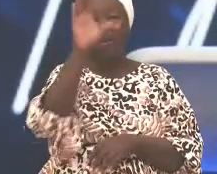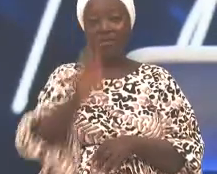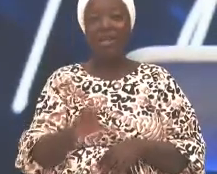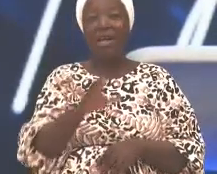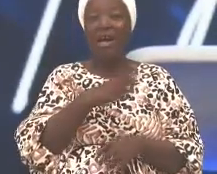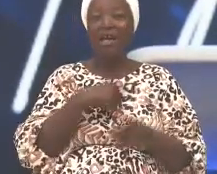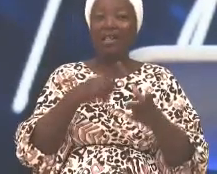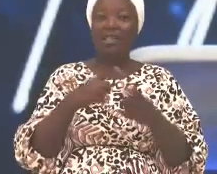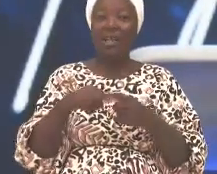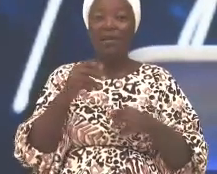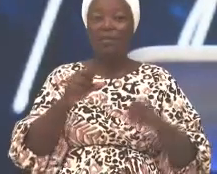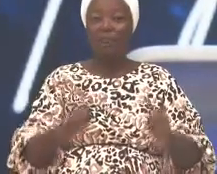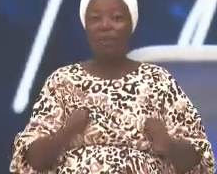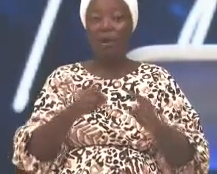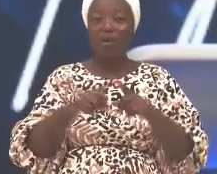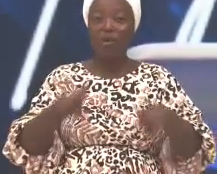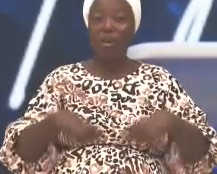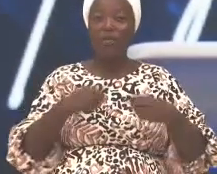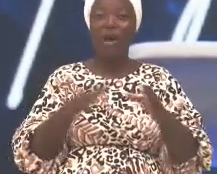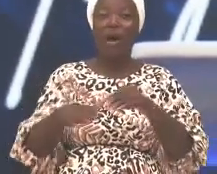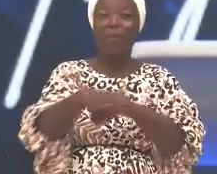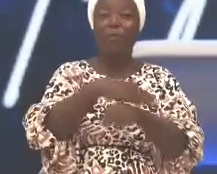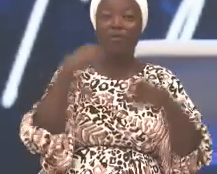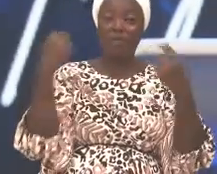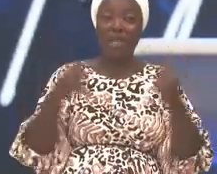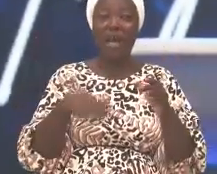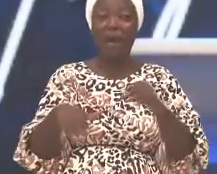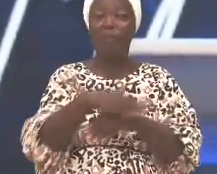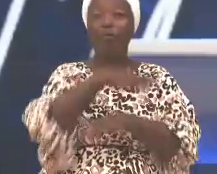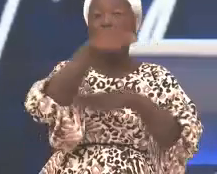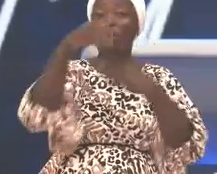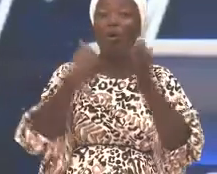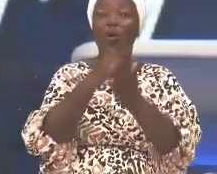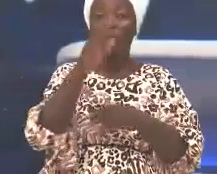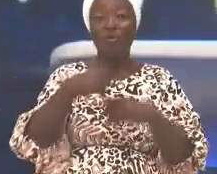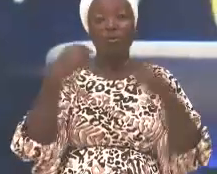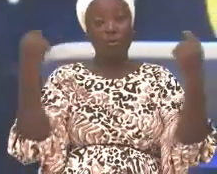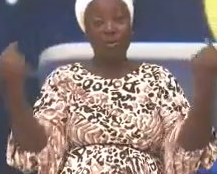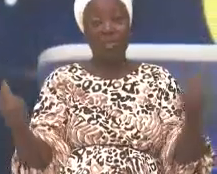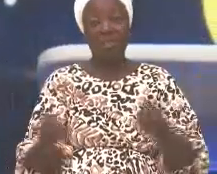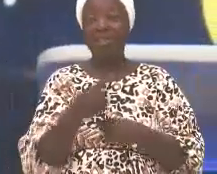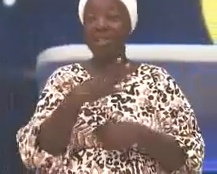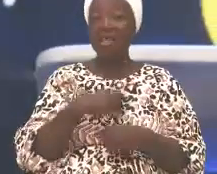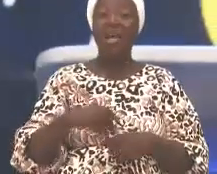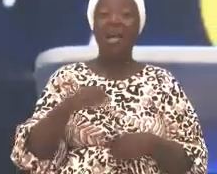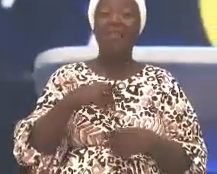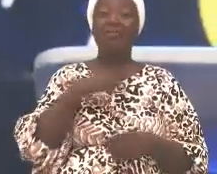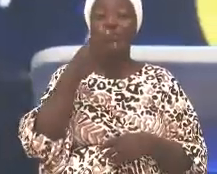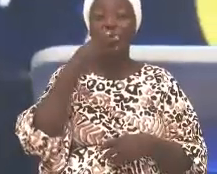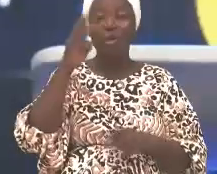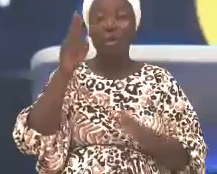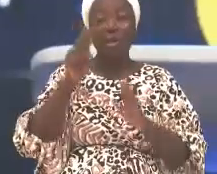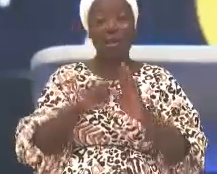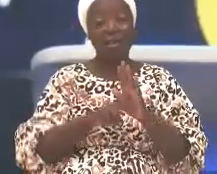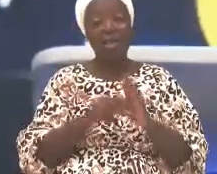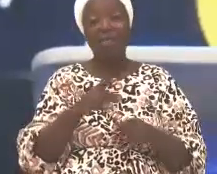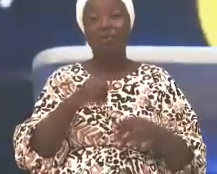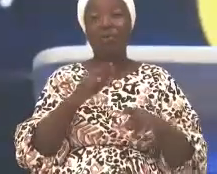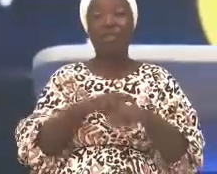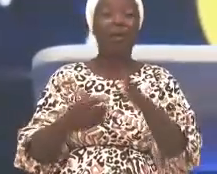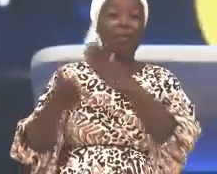above sin, above all your weaknesses and deficiencies of the past, that power to live a newness of